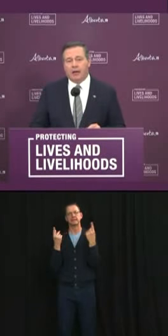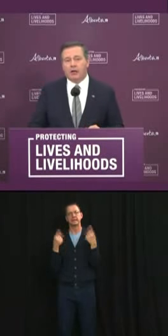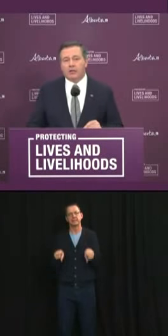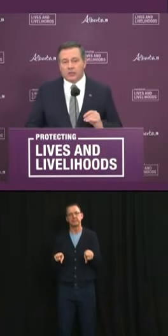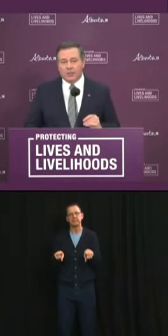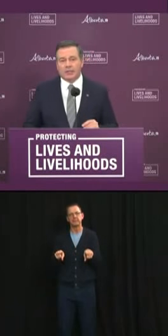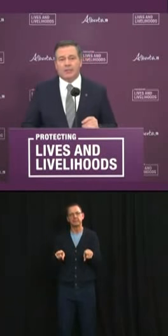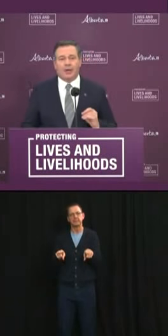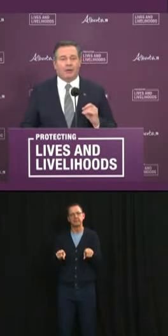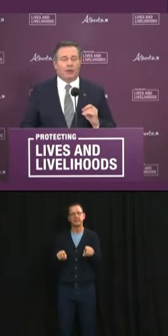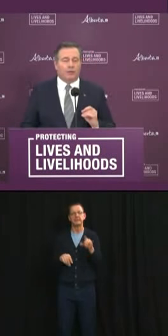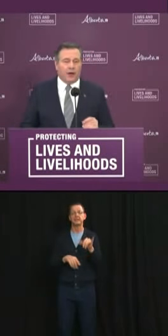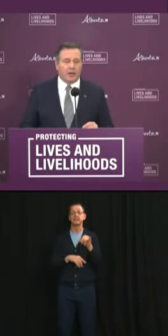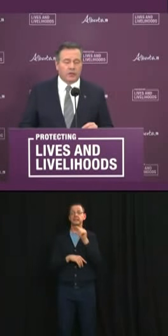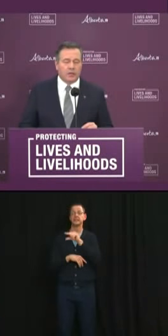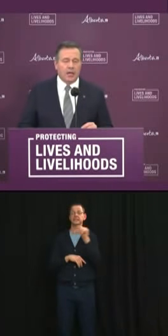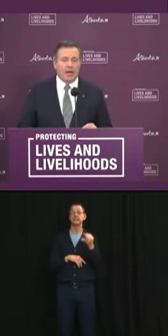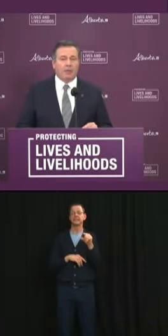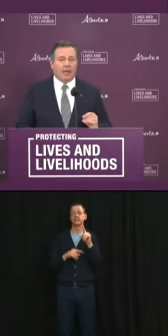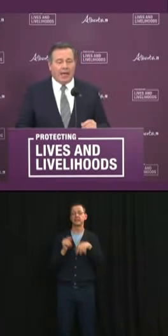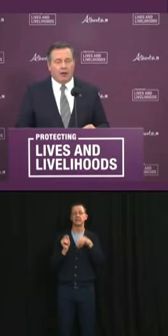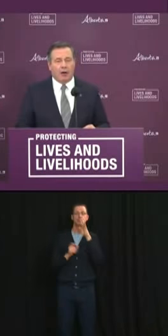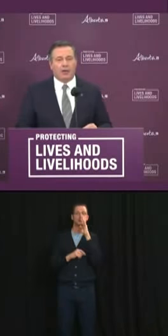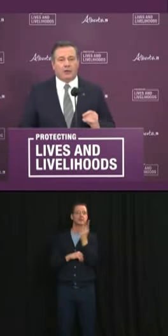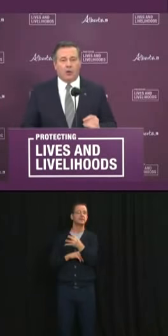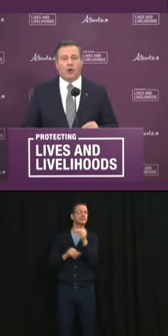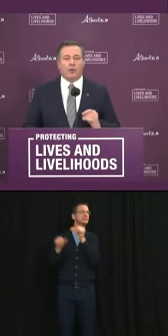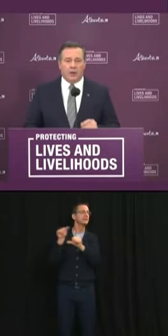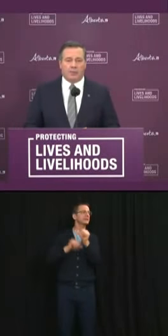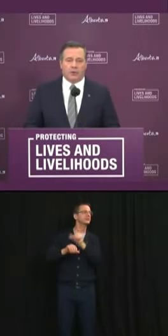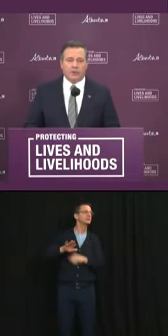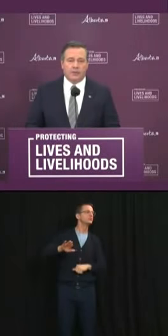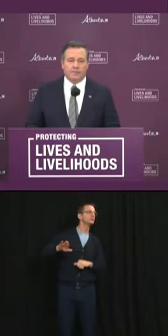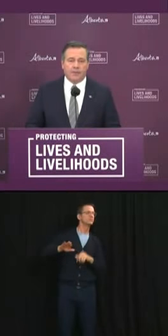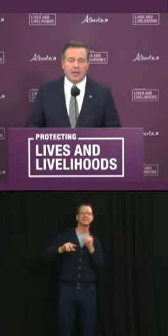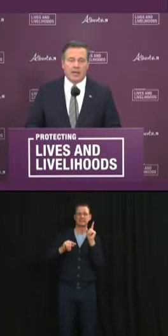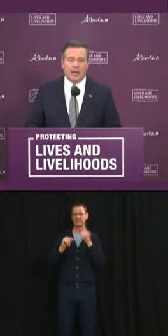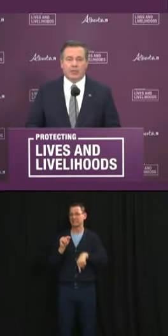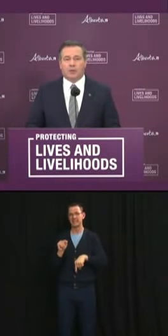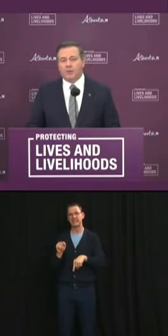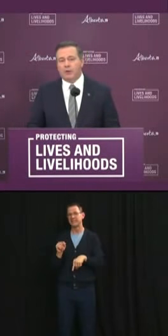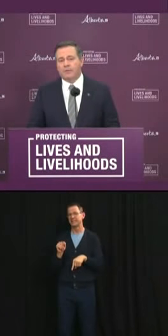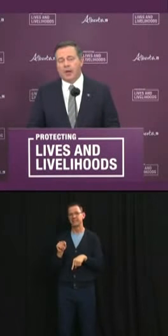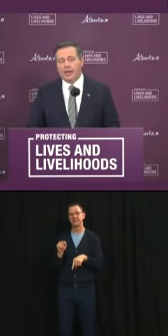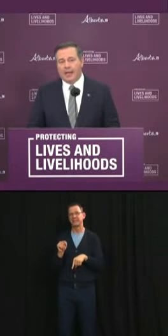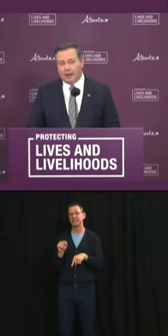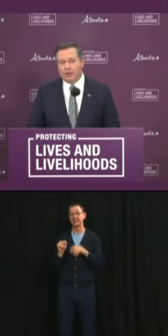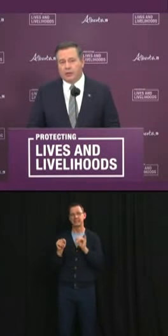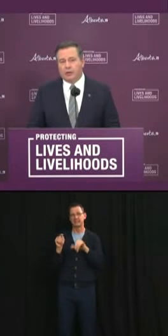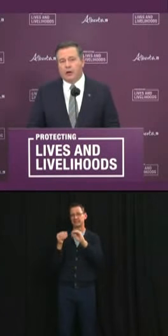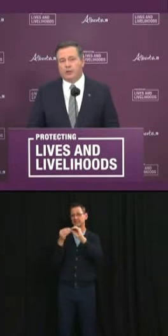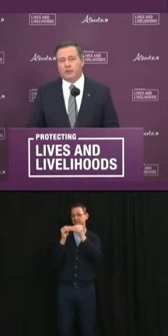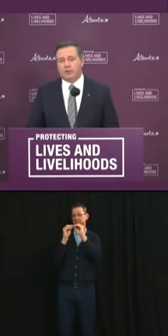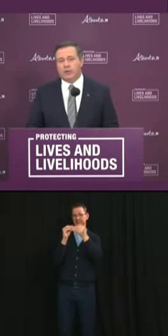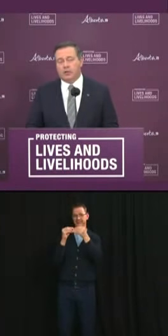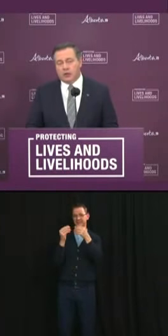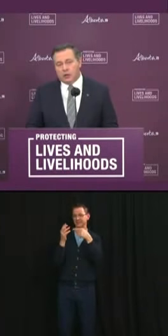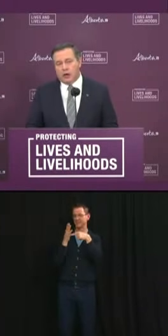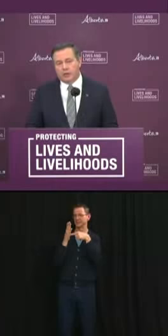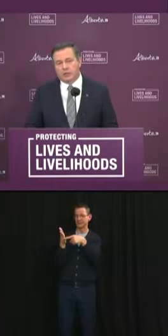we cannot dismiss the medical advice, and we cannot ignore the numbers. As Premier, I cannot in good